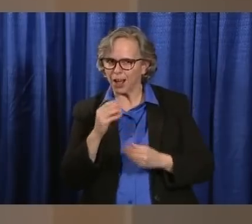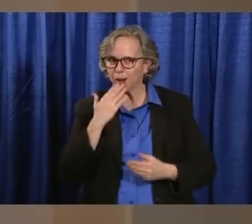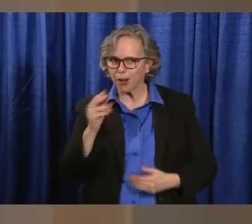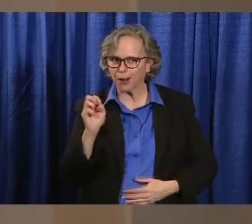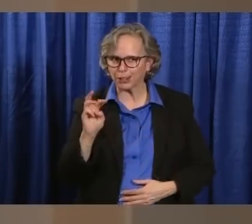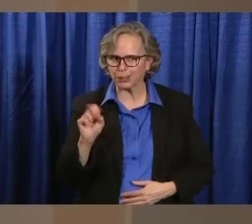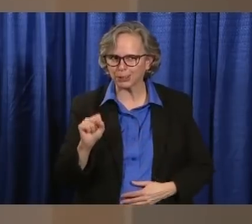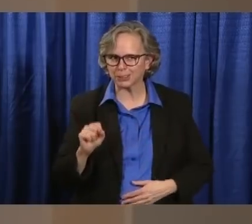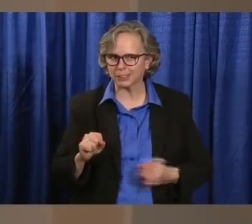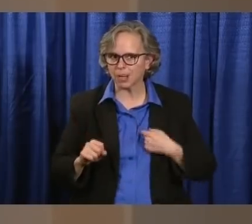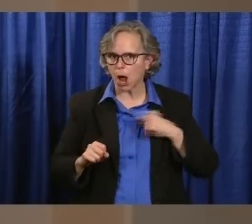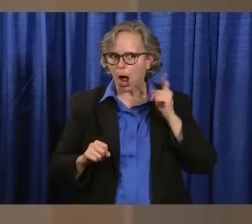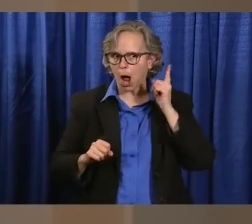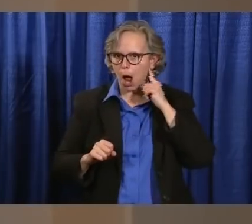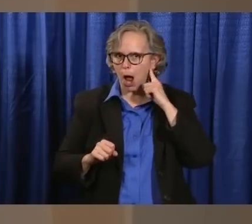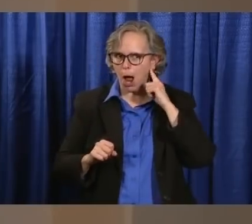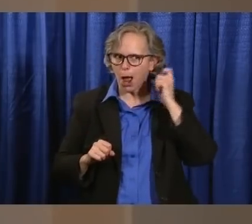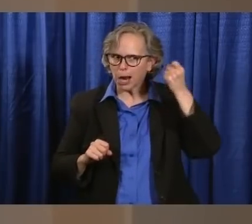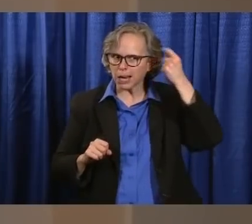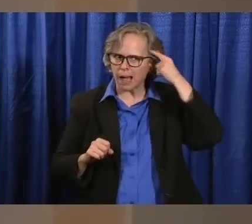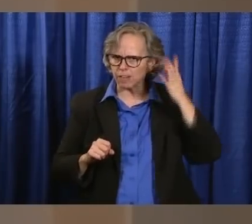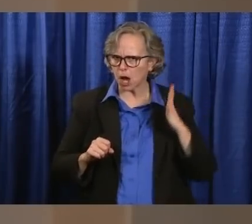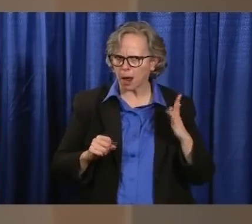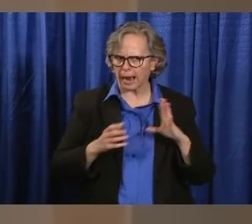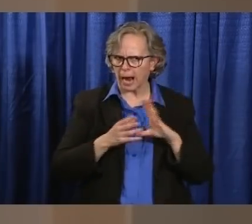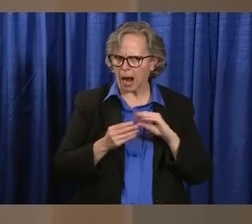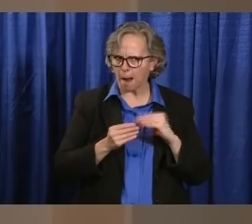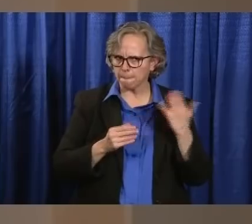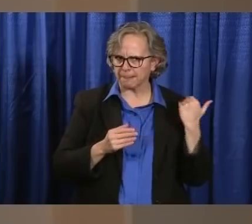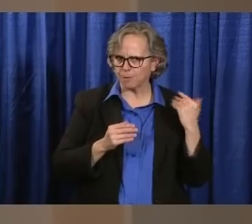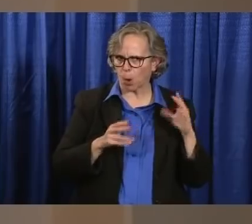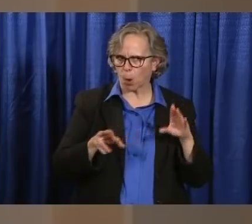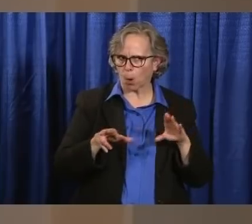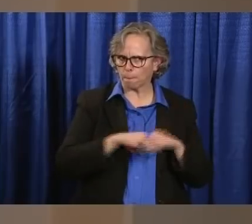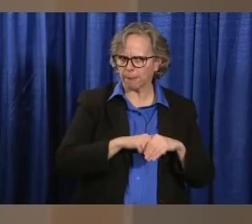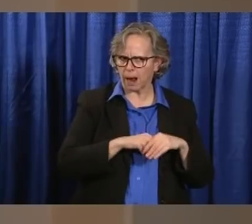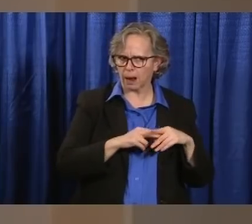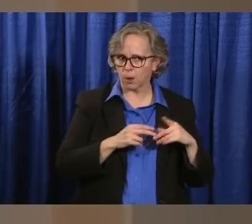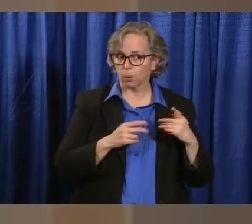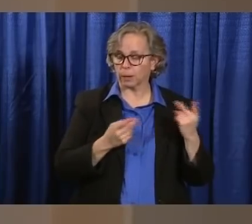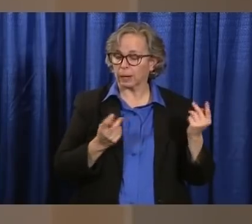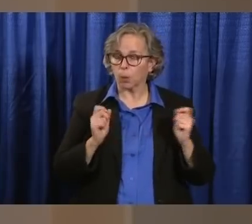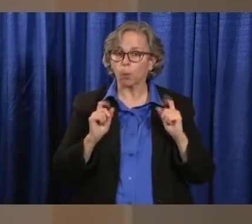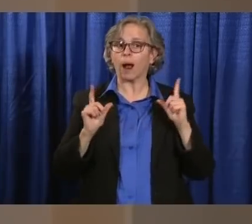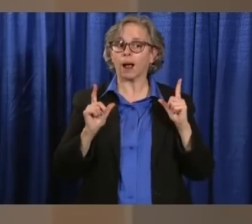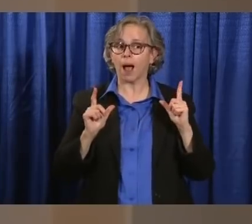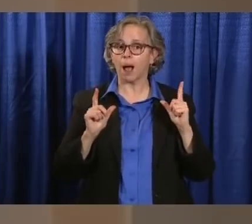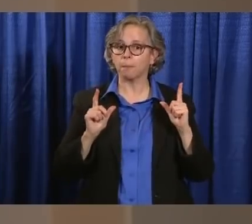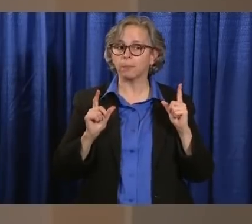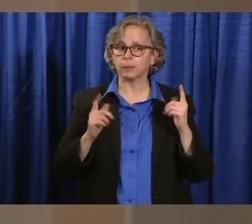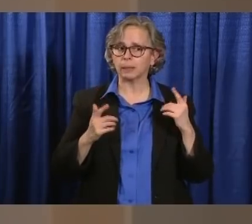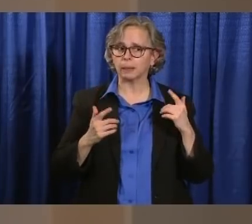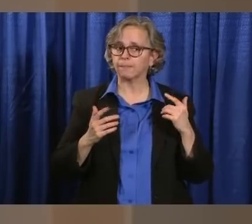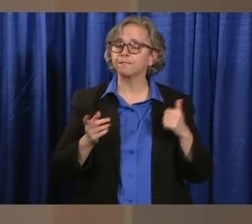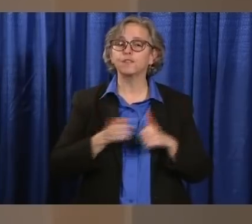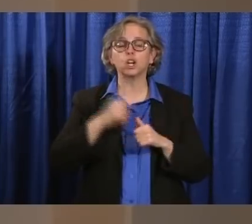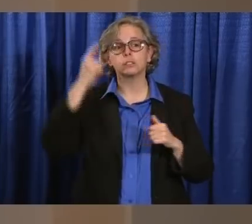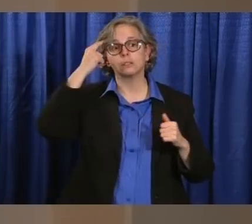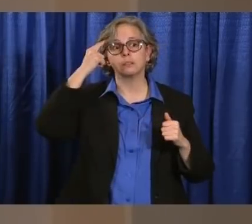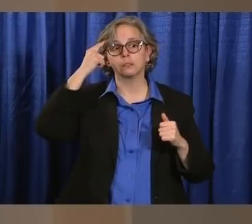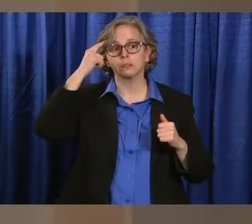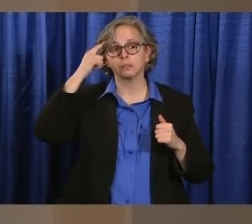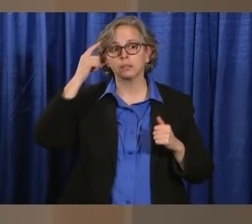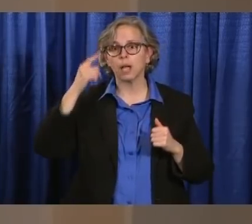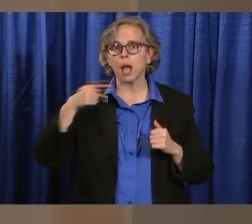time he wakes up in the morning, the thing that is on his heart the most is making sure that we have the PPE and all the equipment